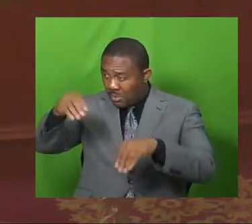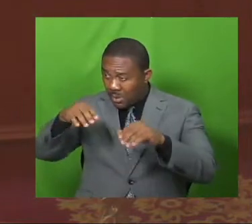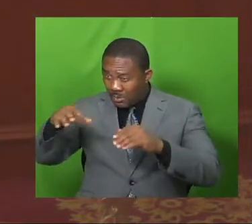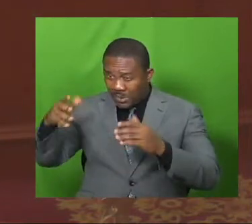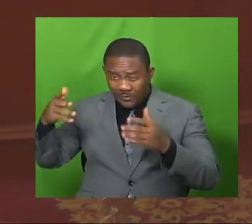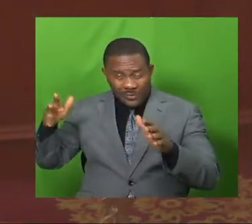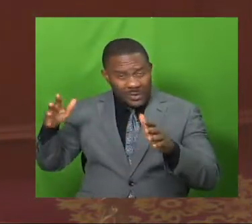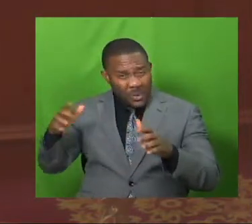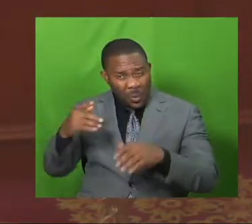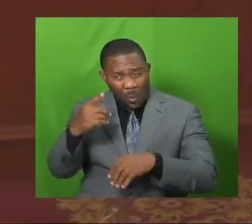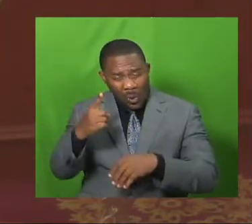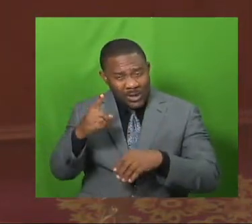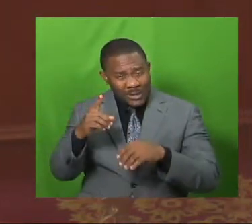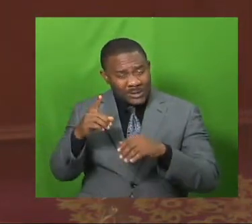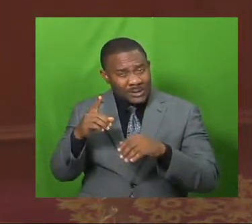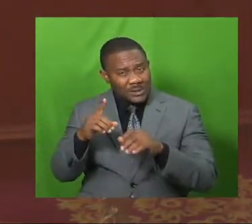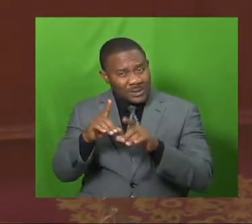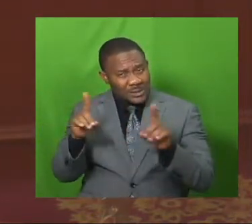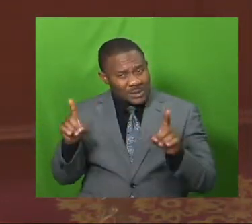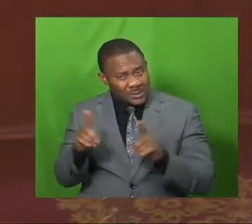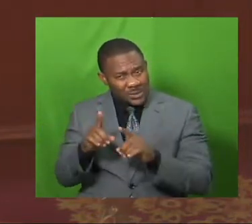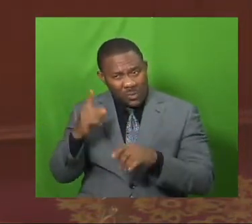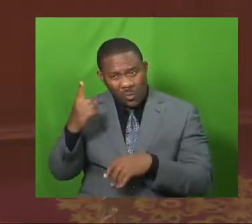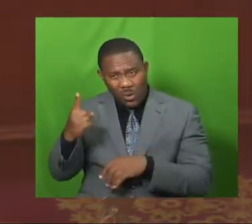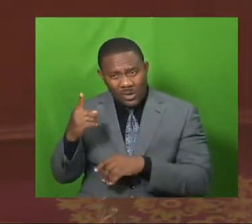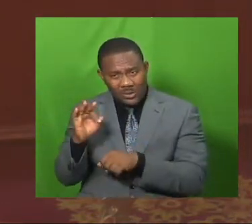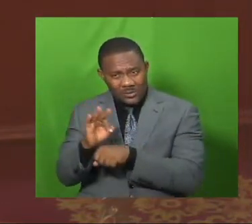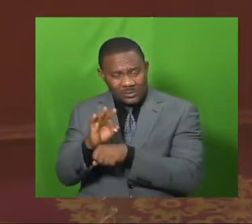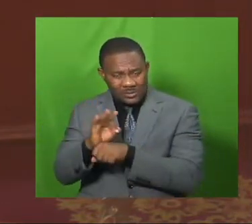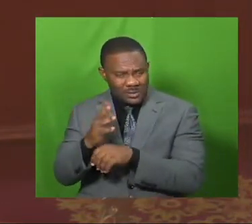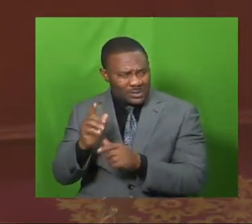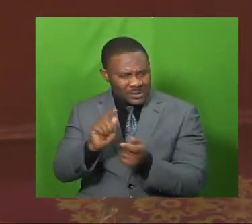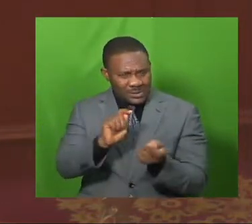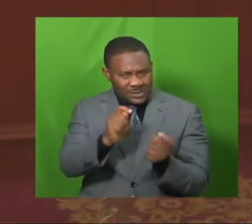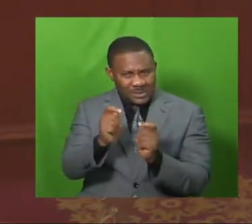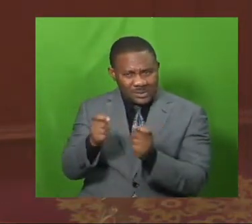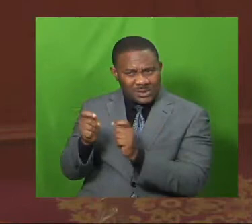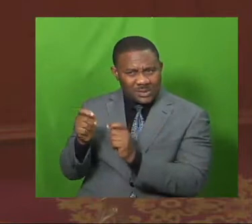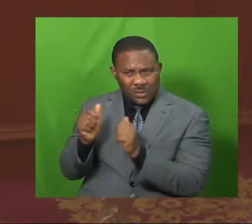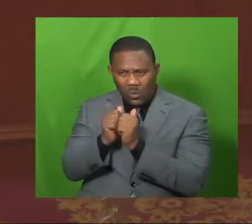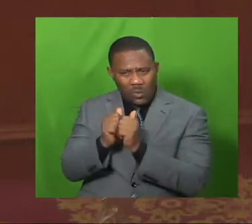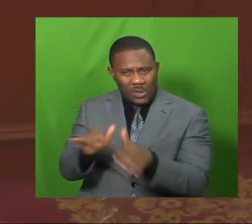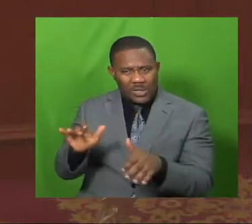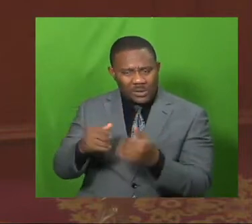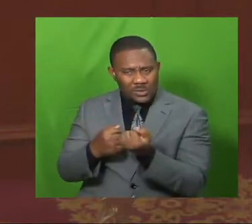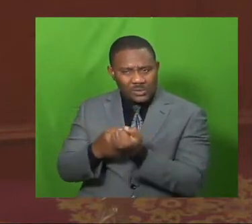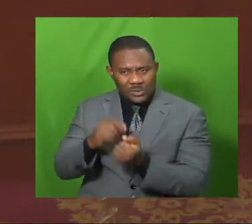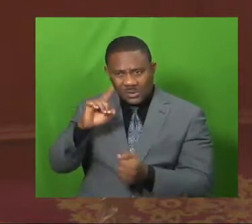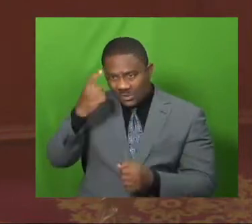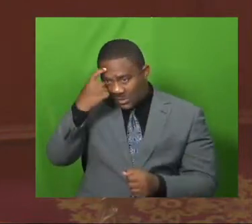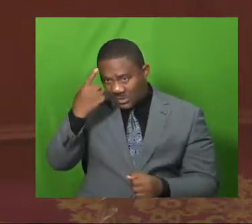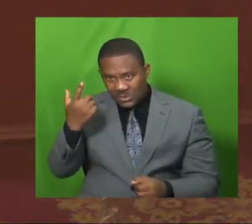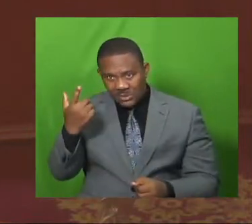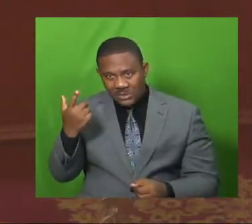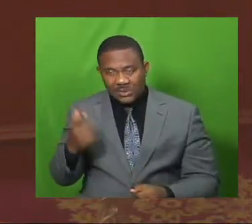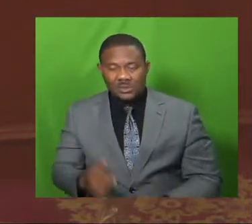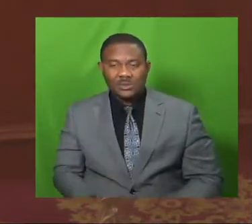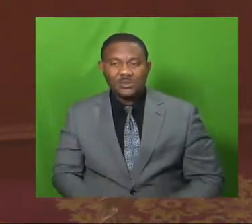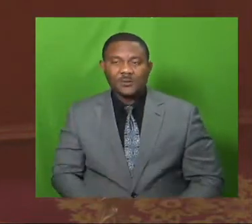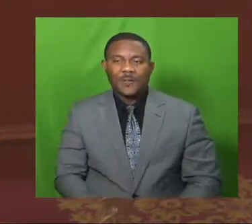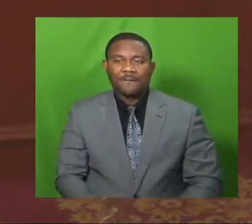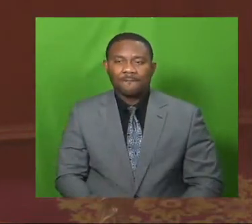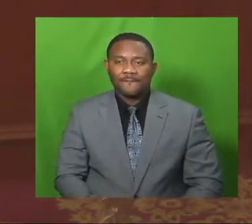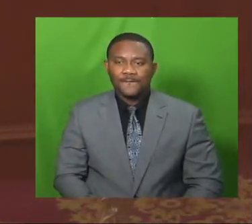Casapreco has diversified into several things for several years without the support of government. You went on the platform